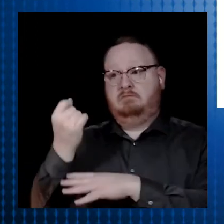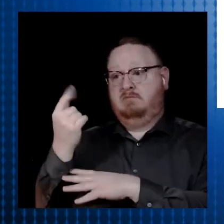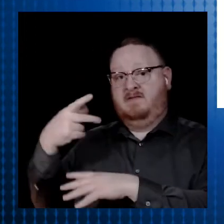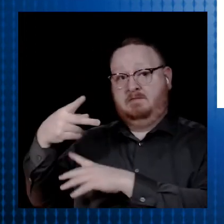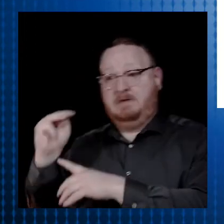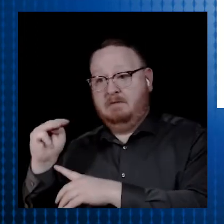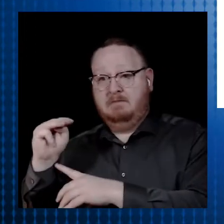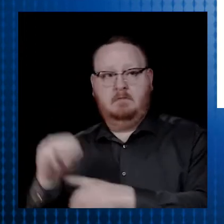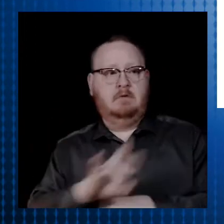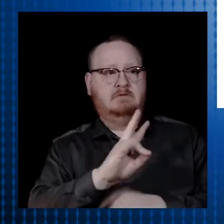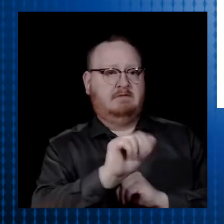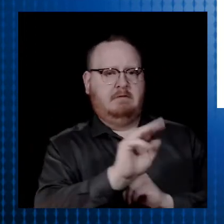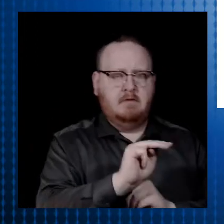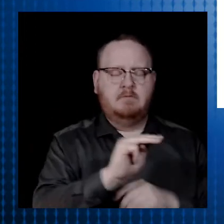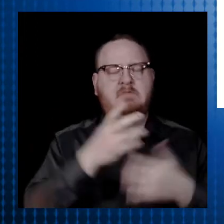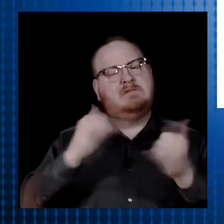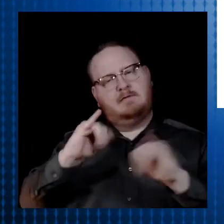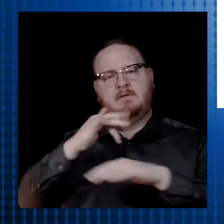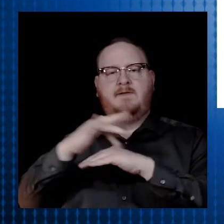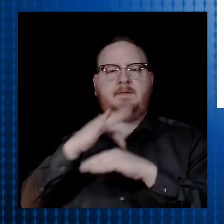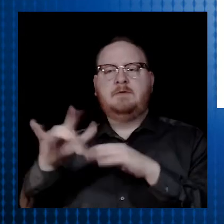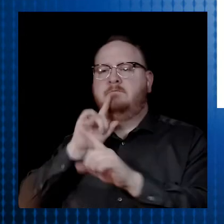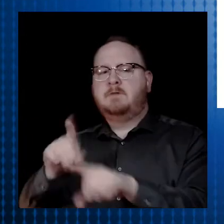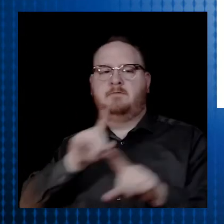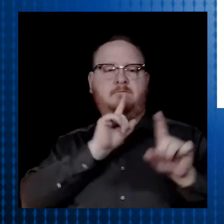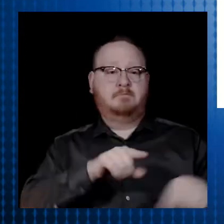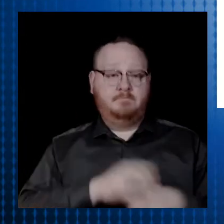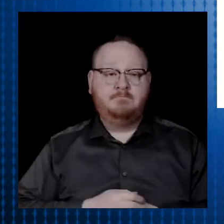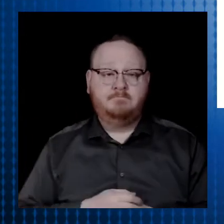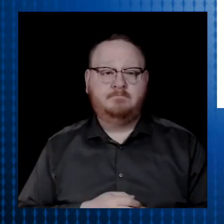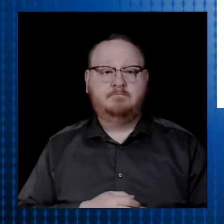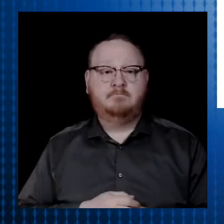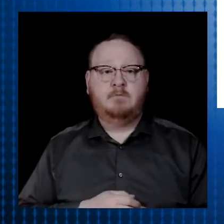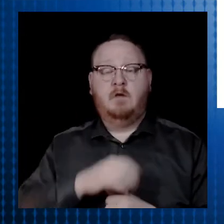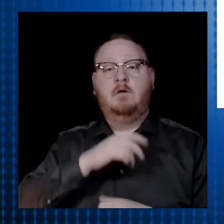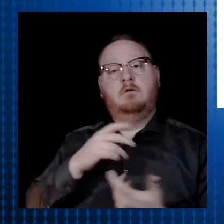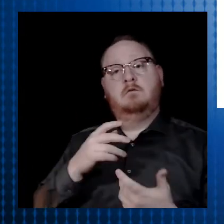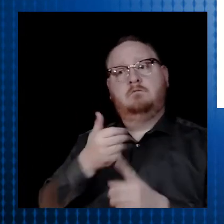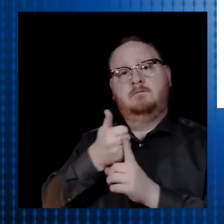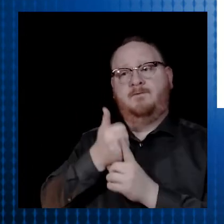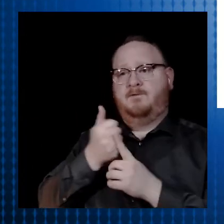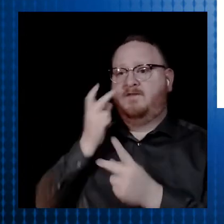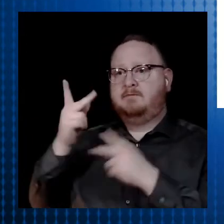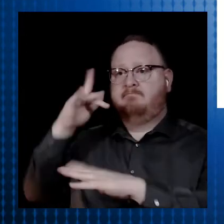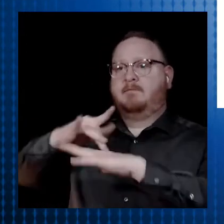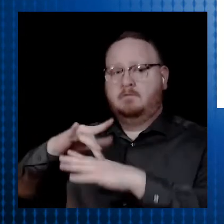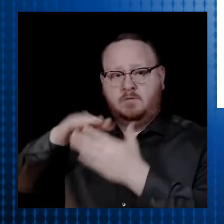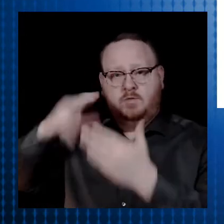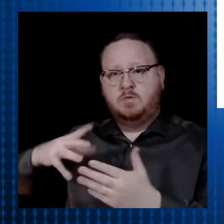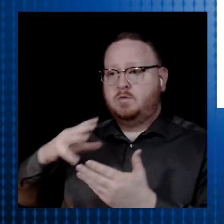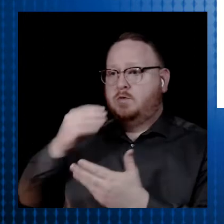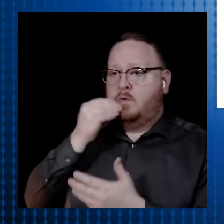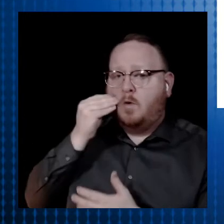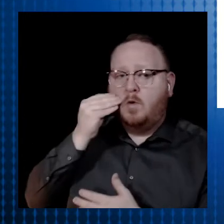herself available. She has made personal visits to students' homes to deliver supplies and books, and